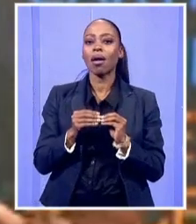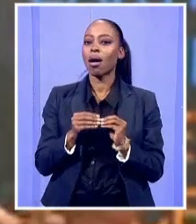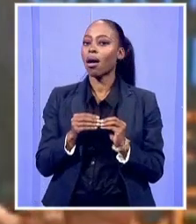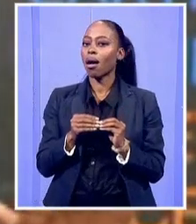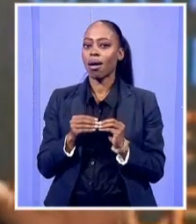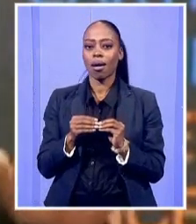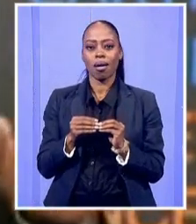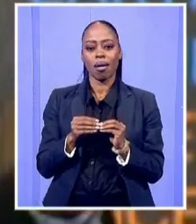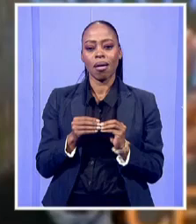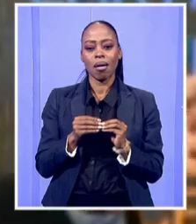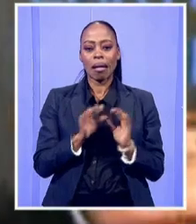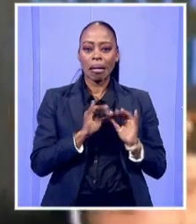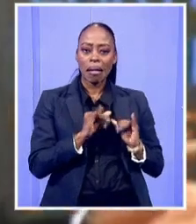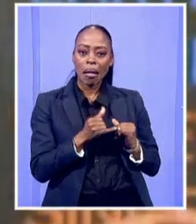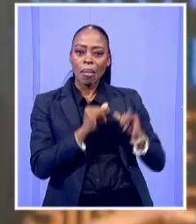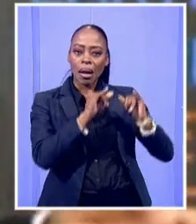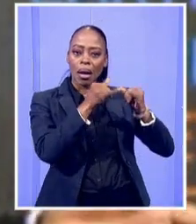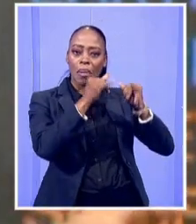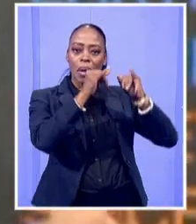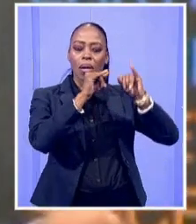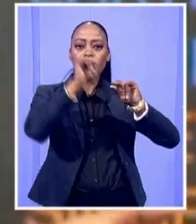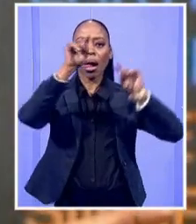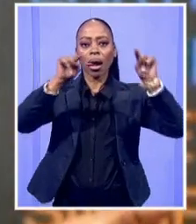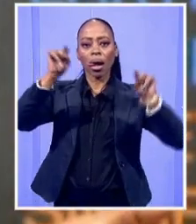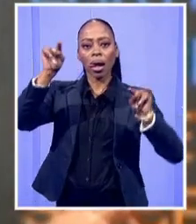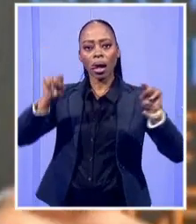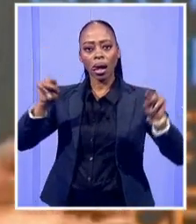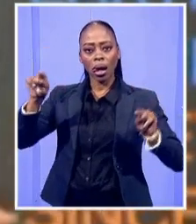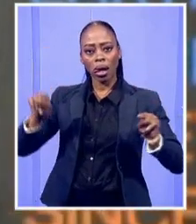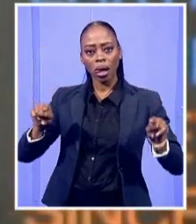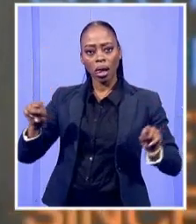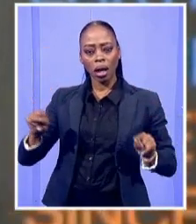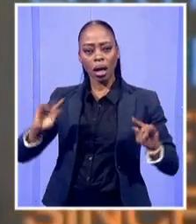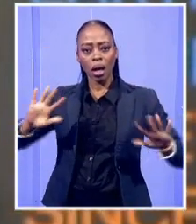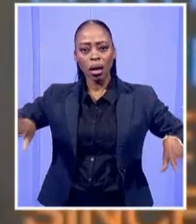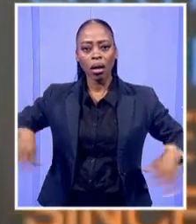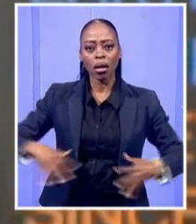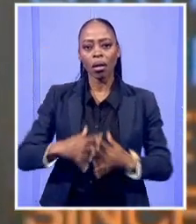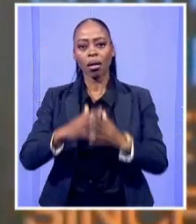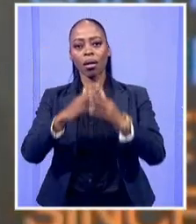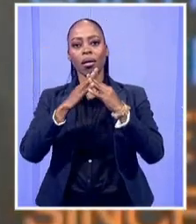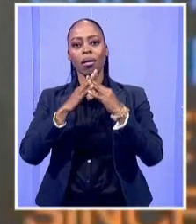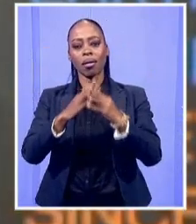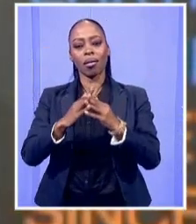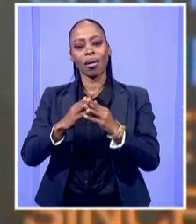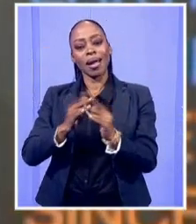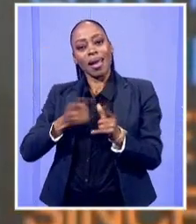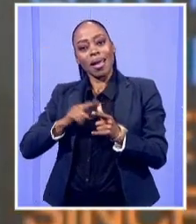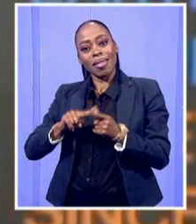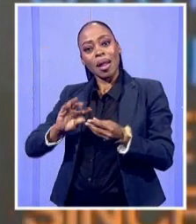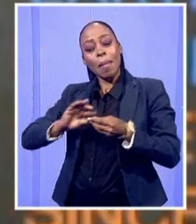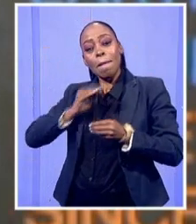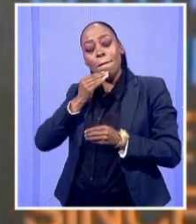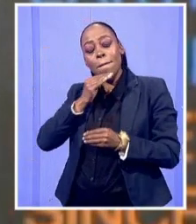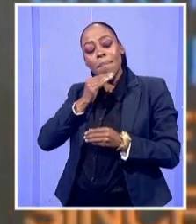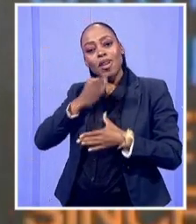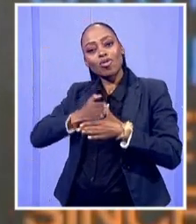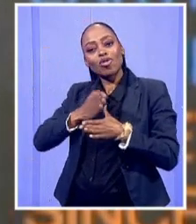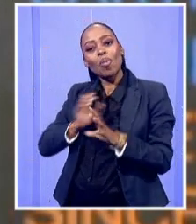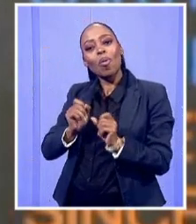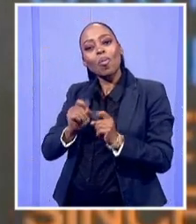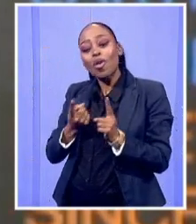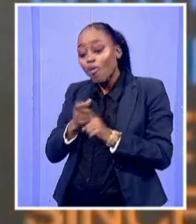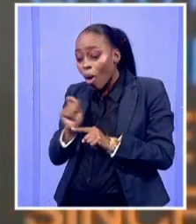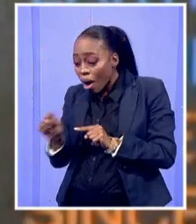value, and it is in this value chain that you are able to create jobs. And this is through this that